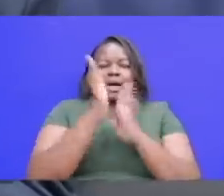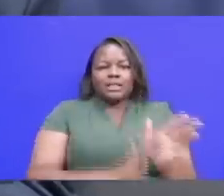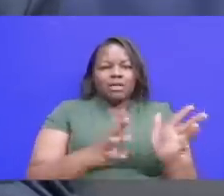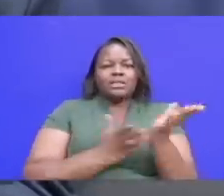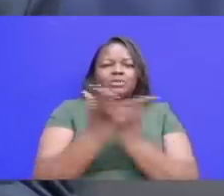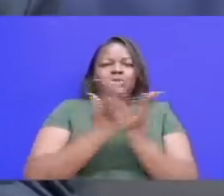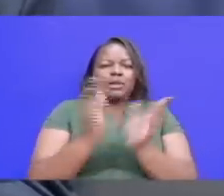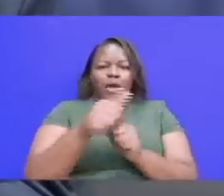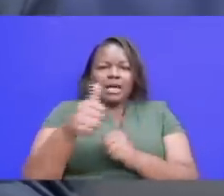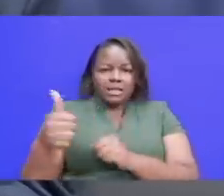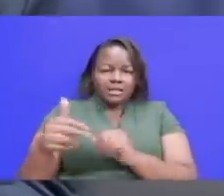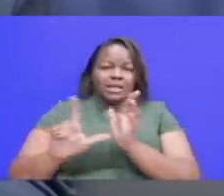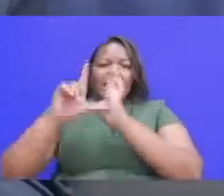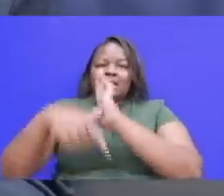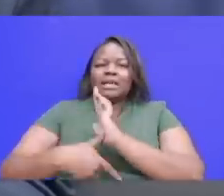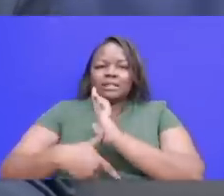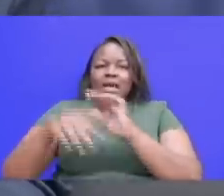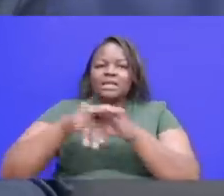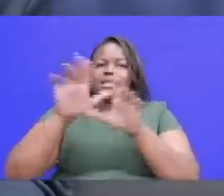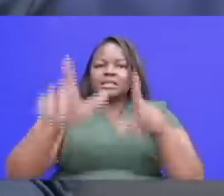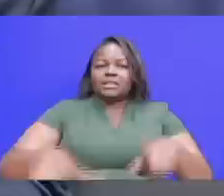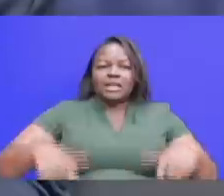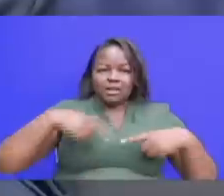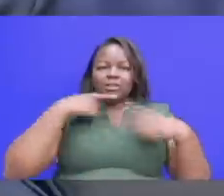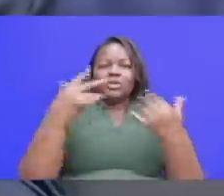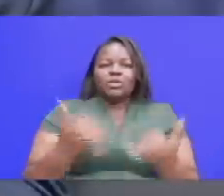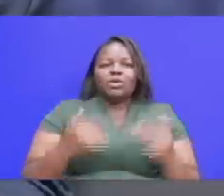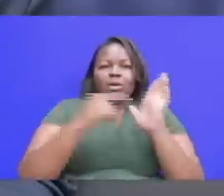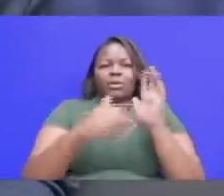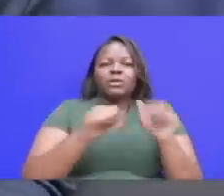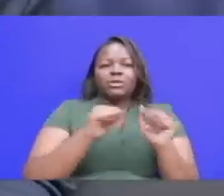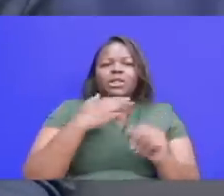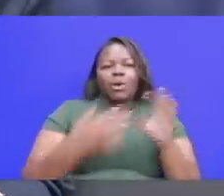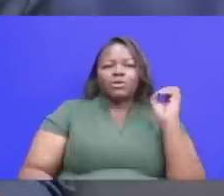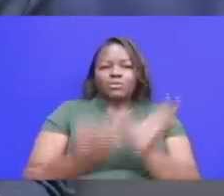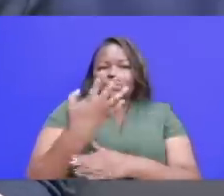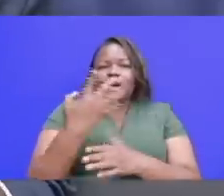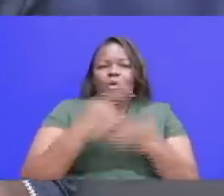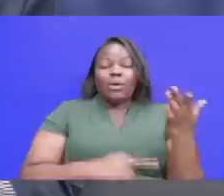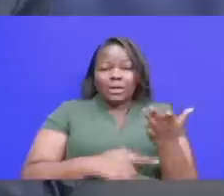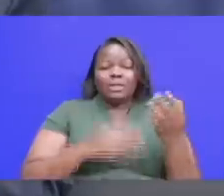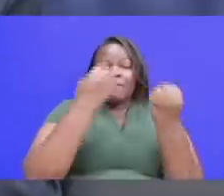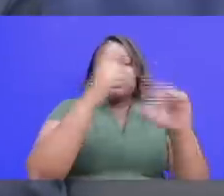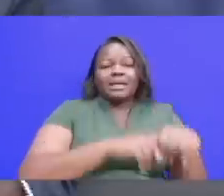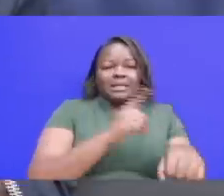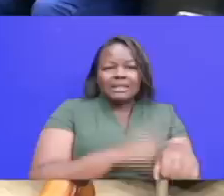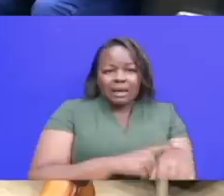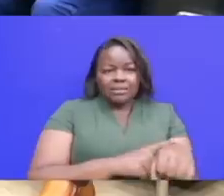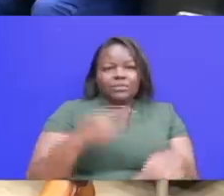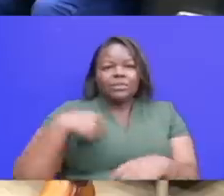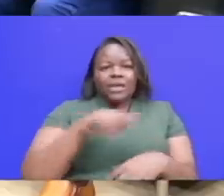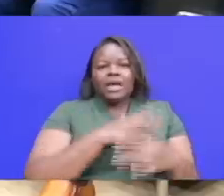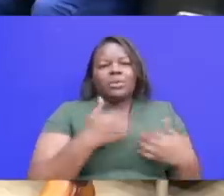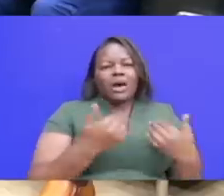others later in his life. So the point I want to draw here is that many times we jostle for